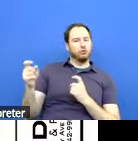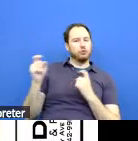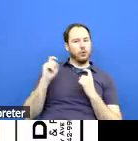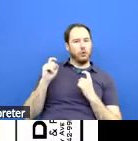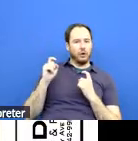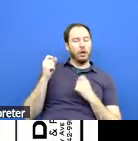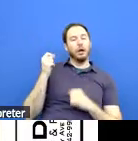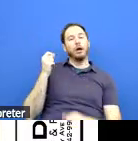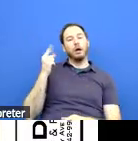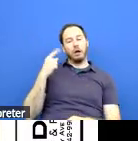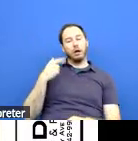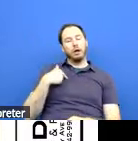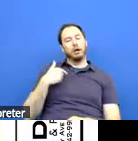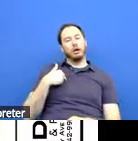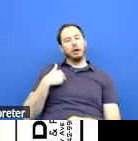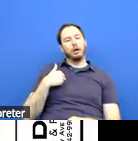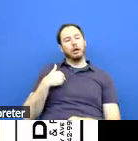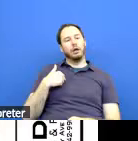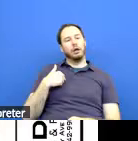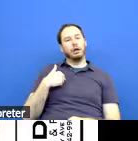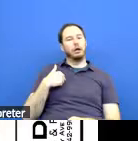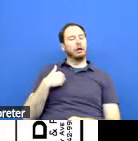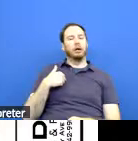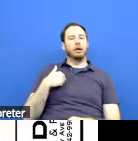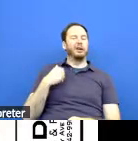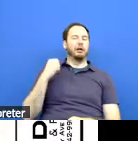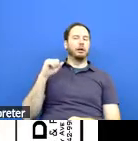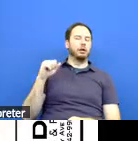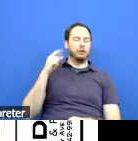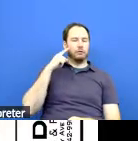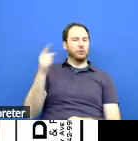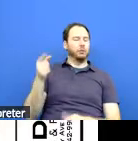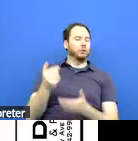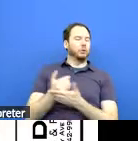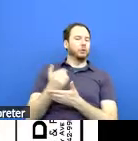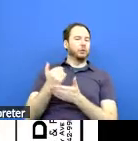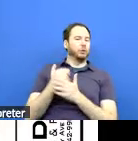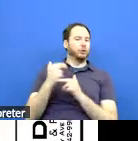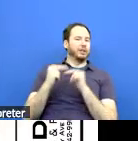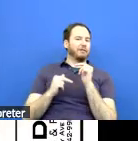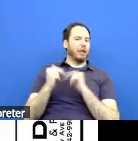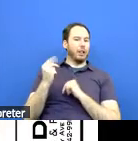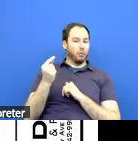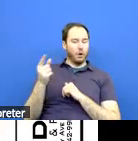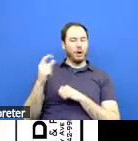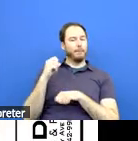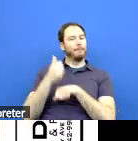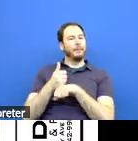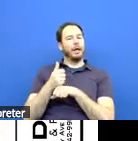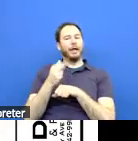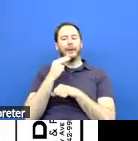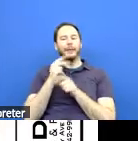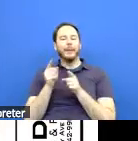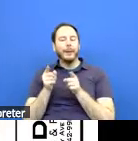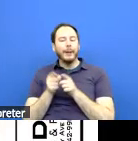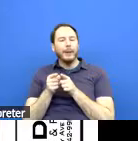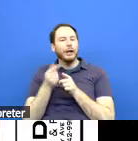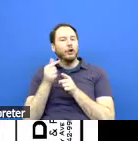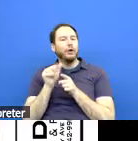Now, one of the things that I've been object to is in these new developments where they create these narrow green